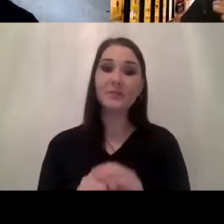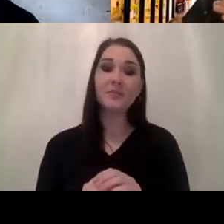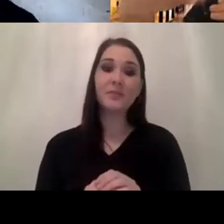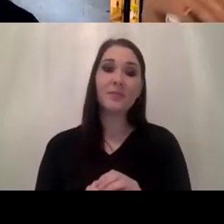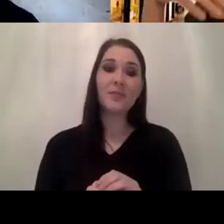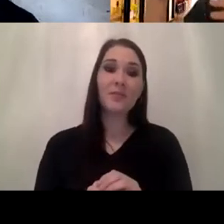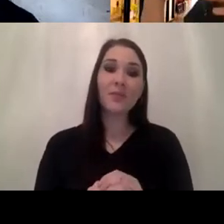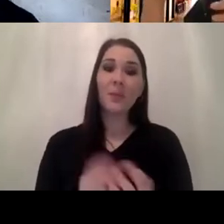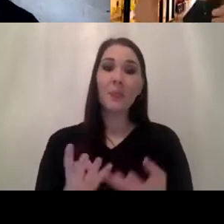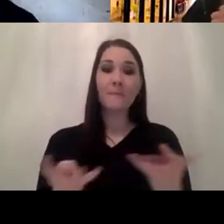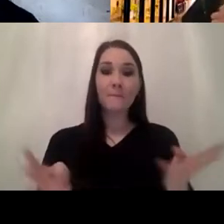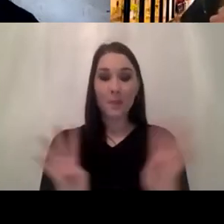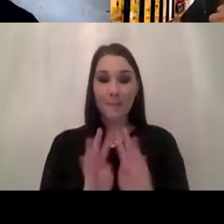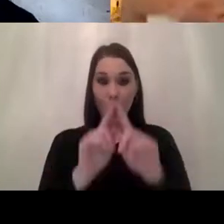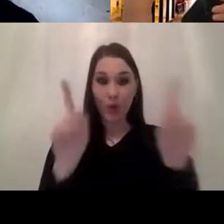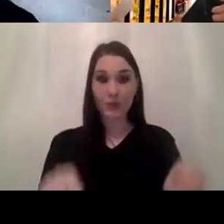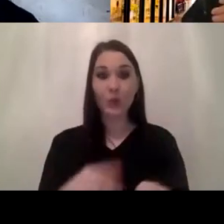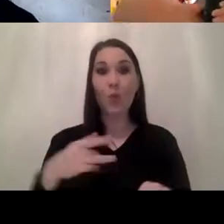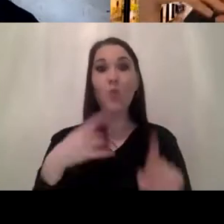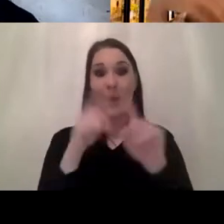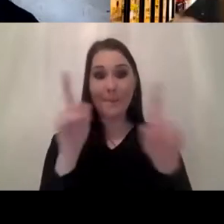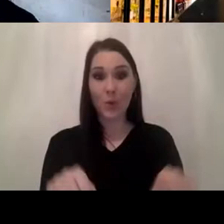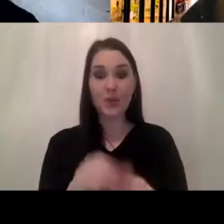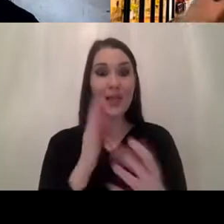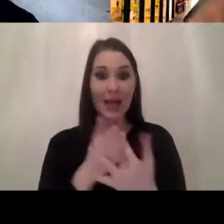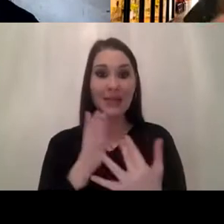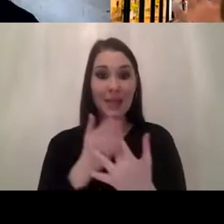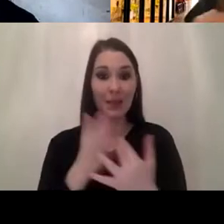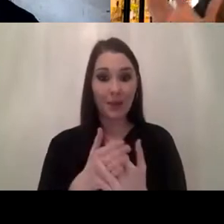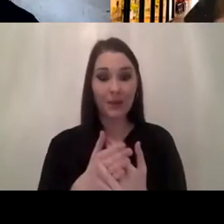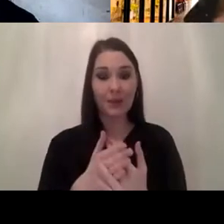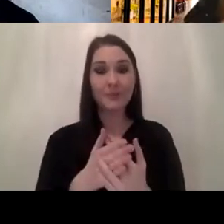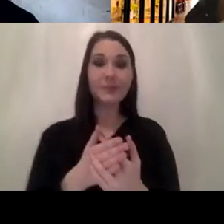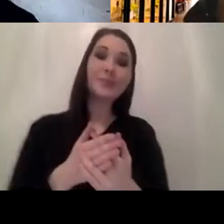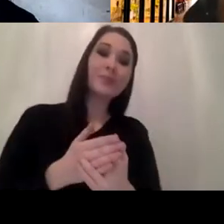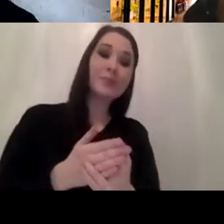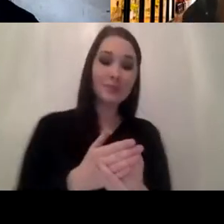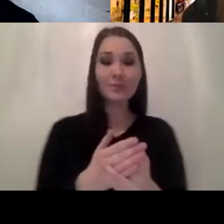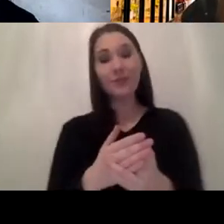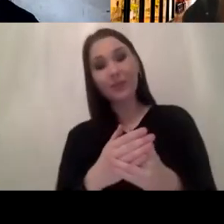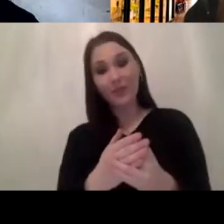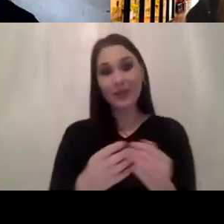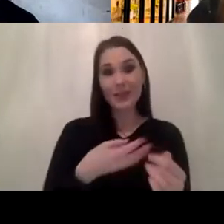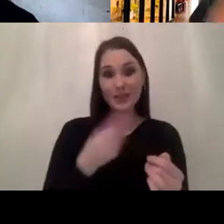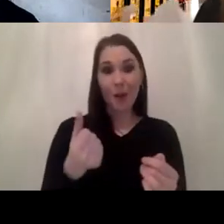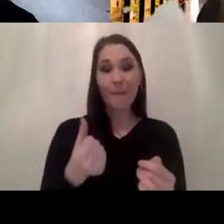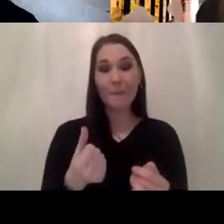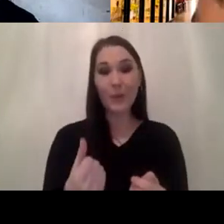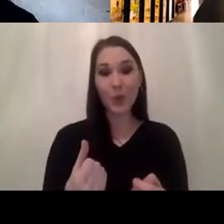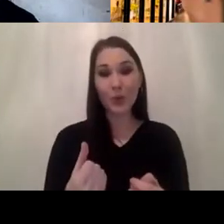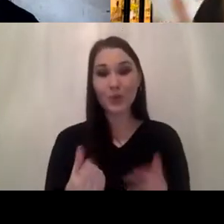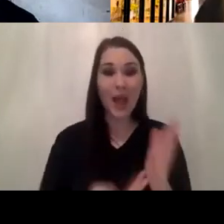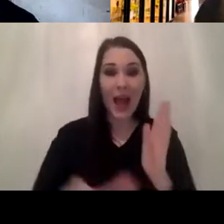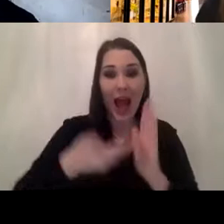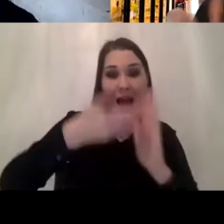is accessible for today, so you can come back and you can see people kind of coming back and sticking a lot of things, especially clients